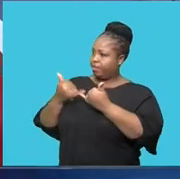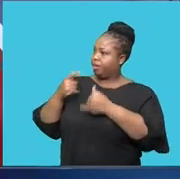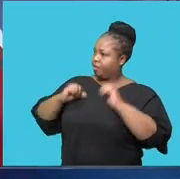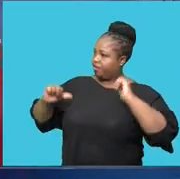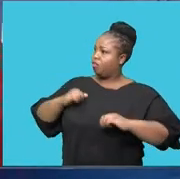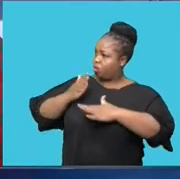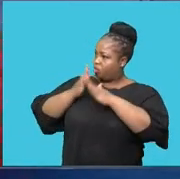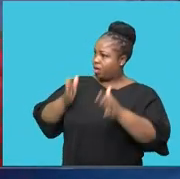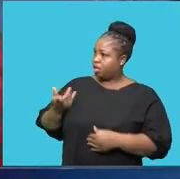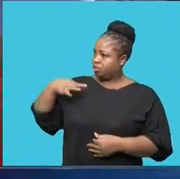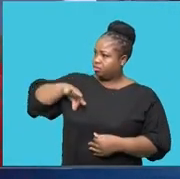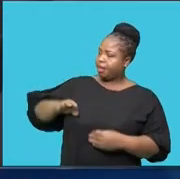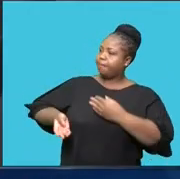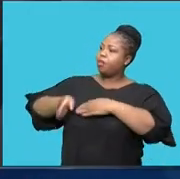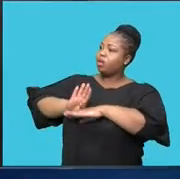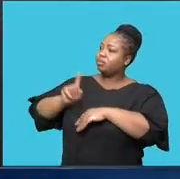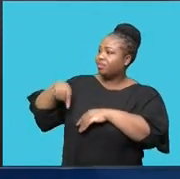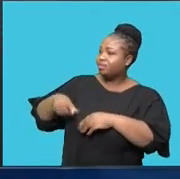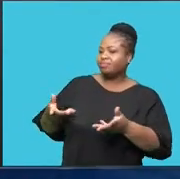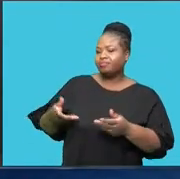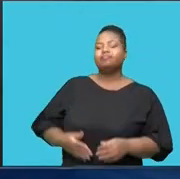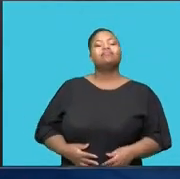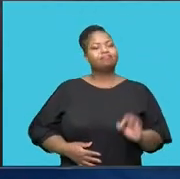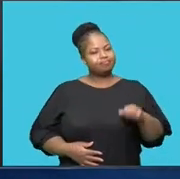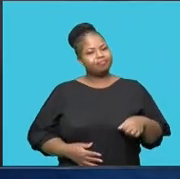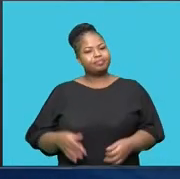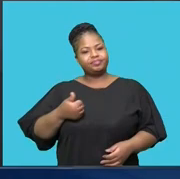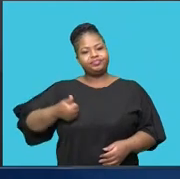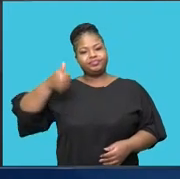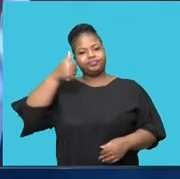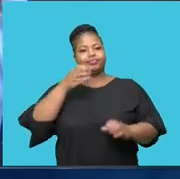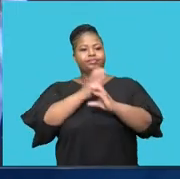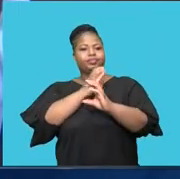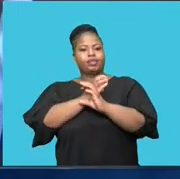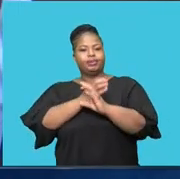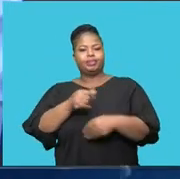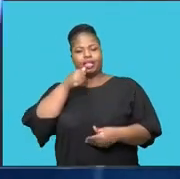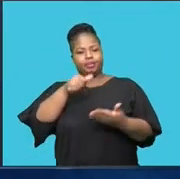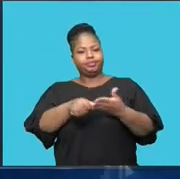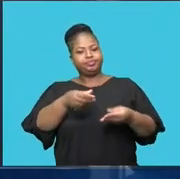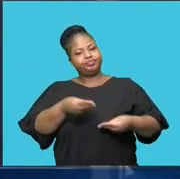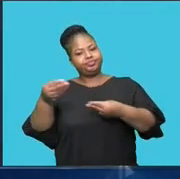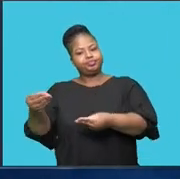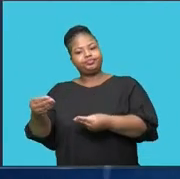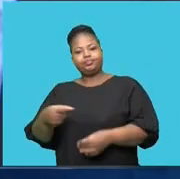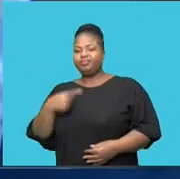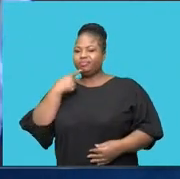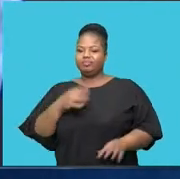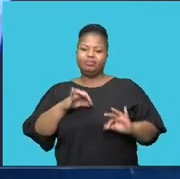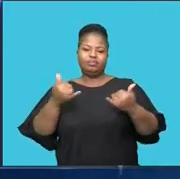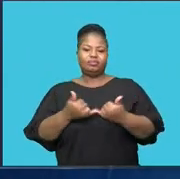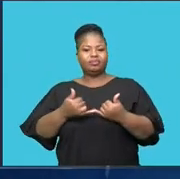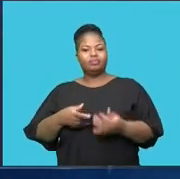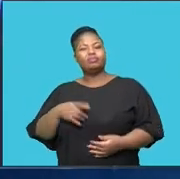get bonuses? Kanti isikhulu esiphezulu se-Icasa esemukele incwadi yezifuno sivezile ukuthi inkampani